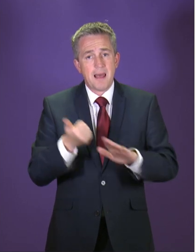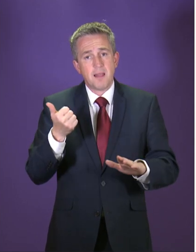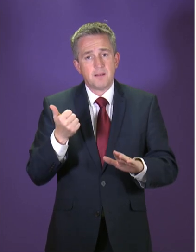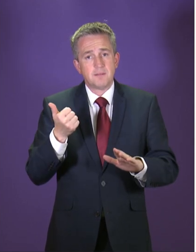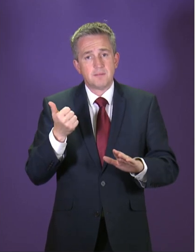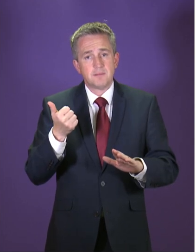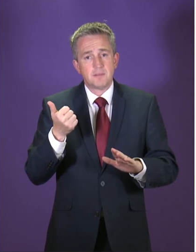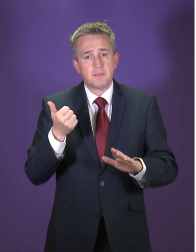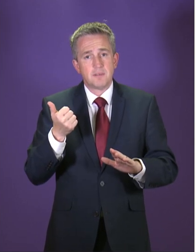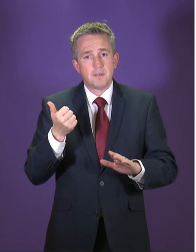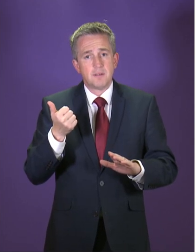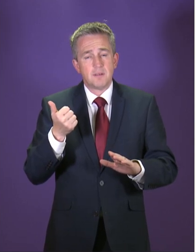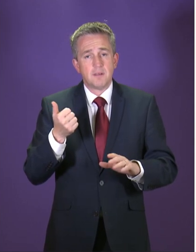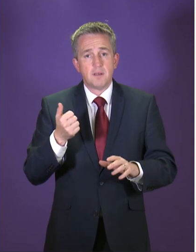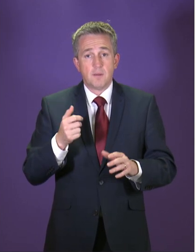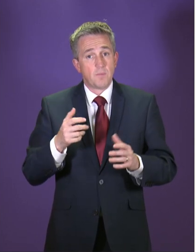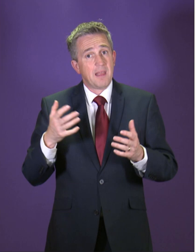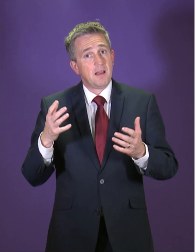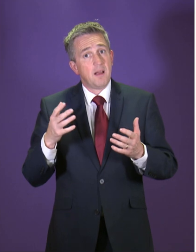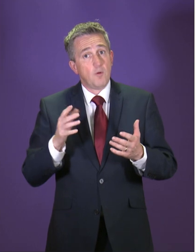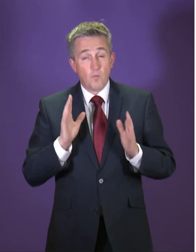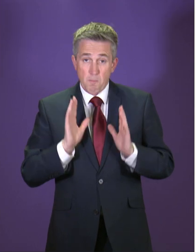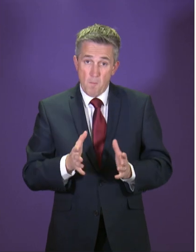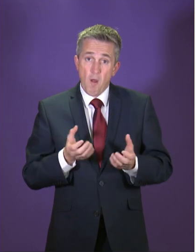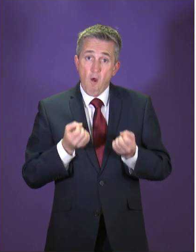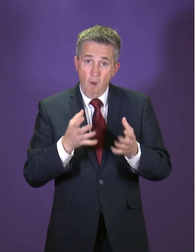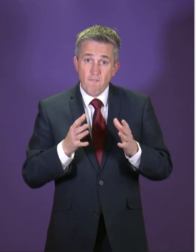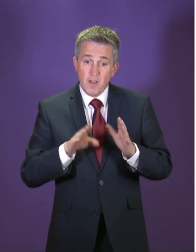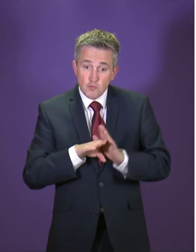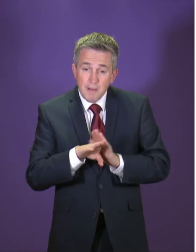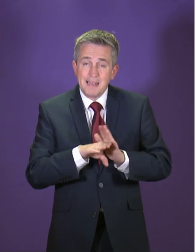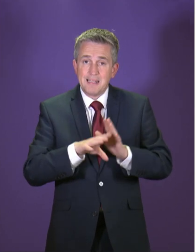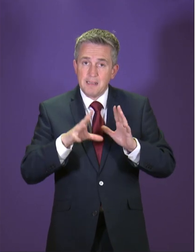And to us, that is through education and training, apprenticeship.